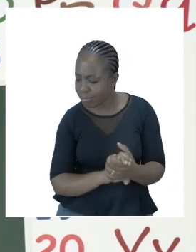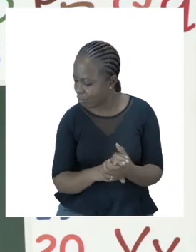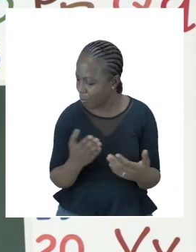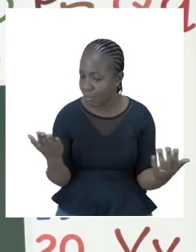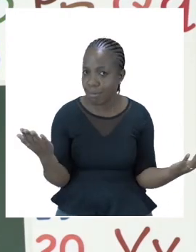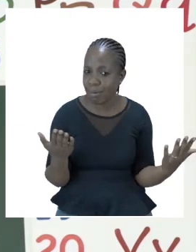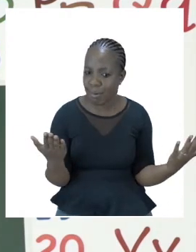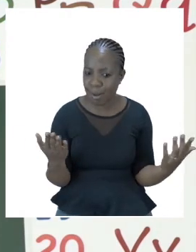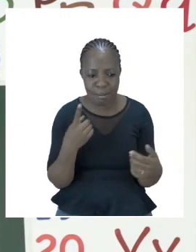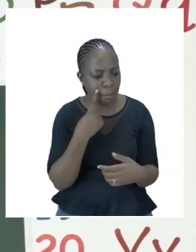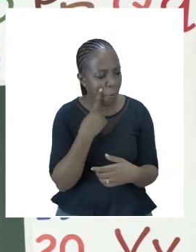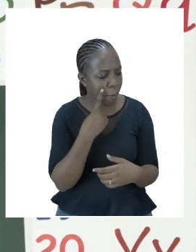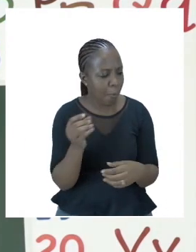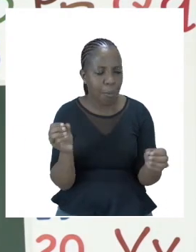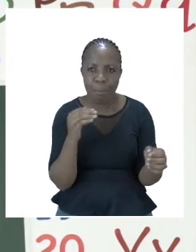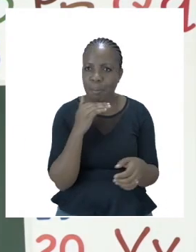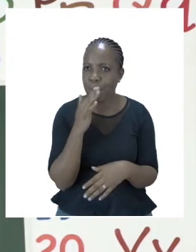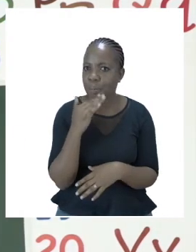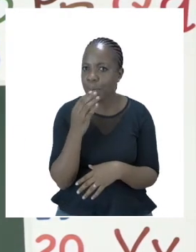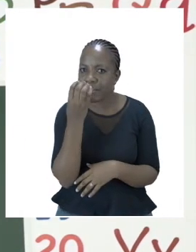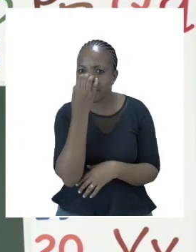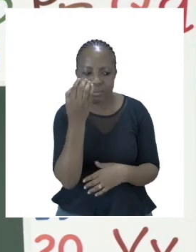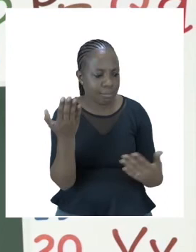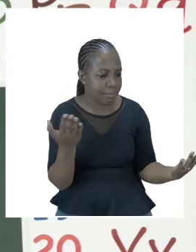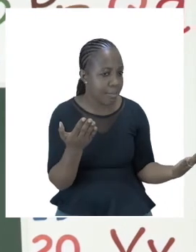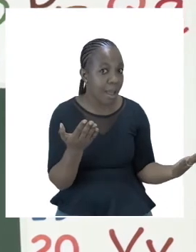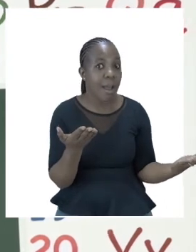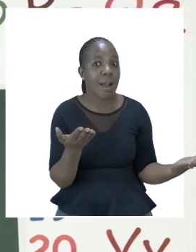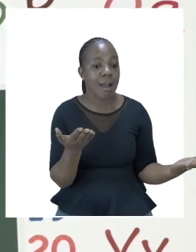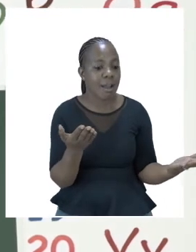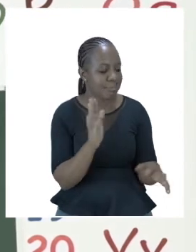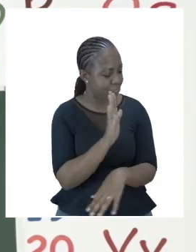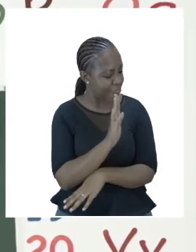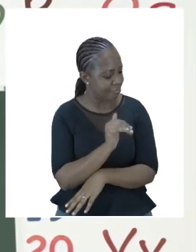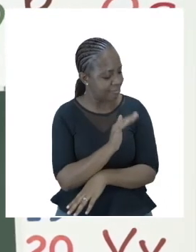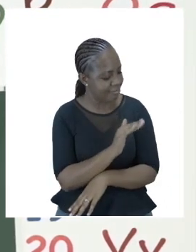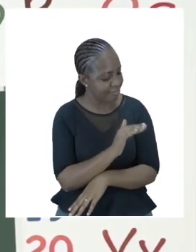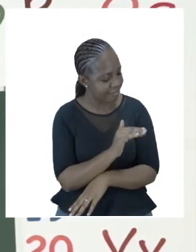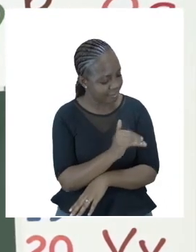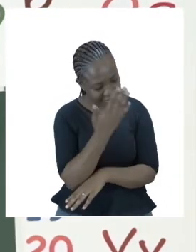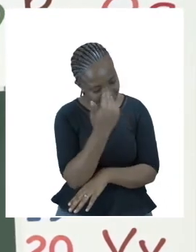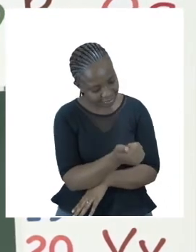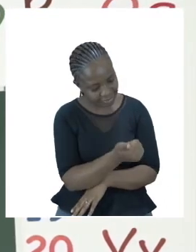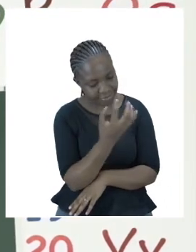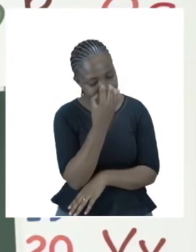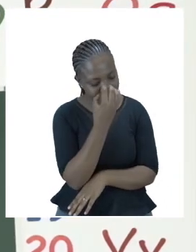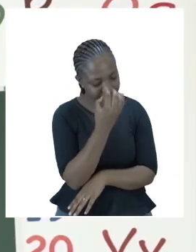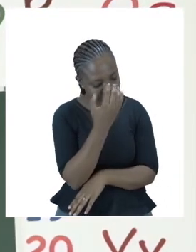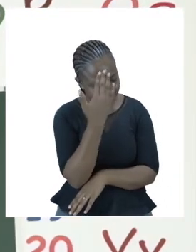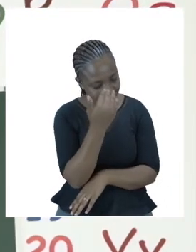today. Zoshi, where are you? Oh, there he is. Hello,